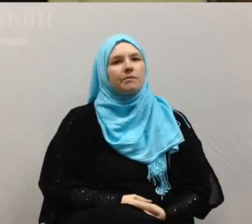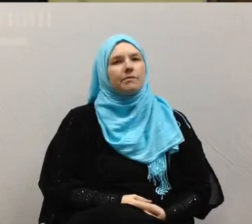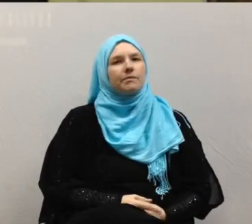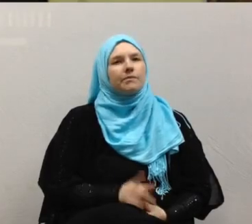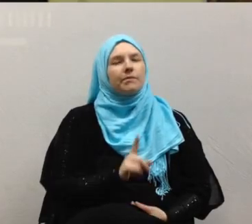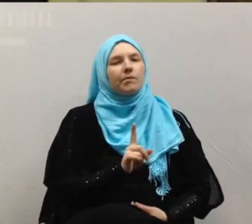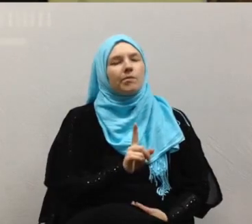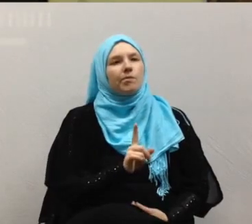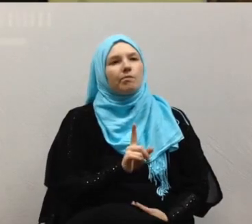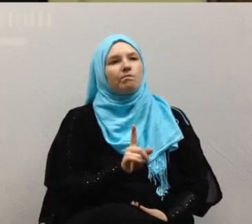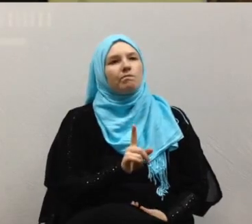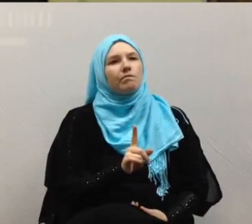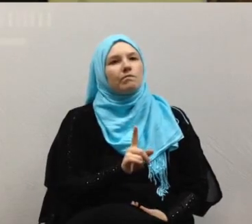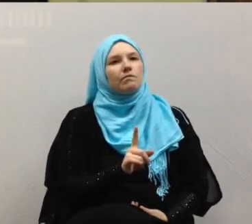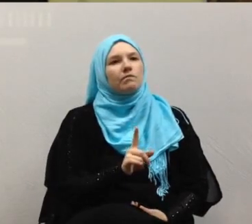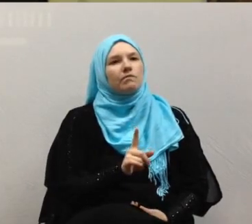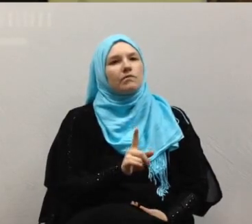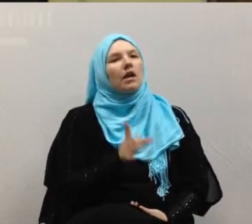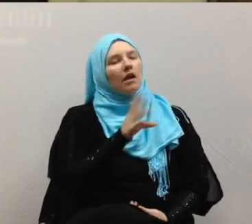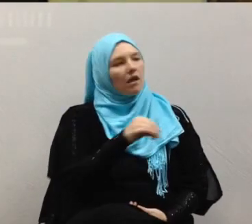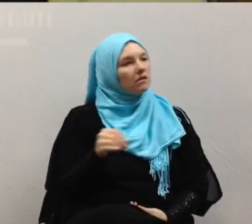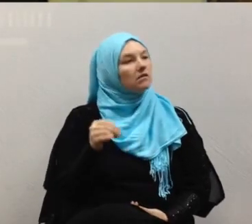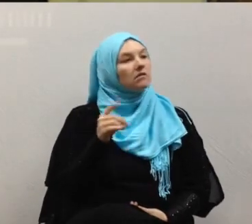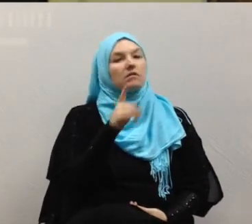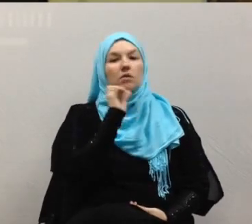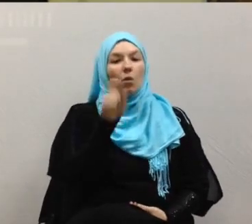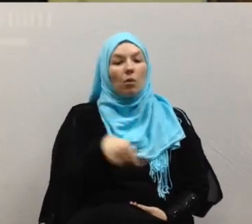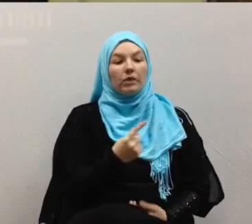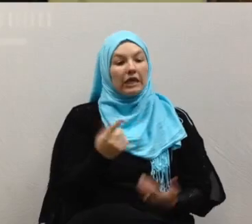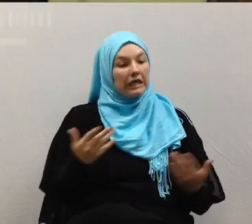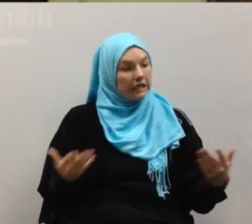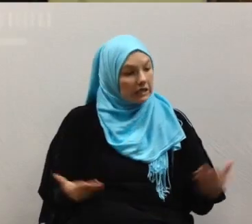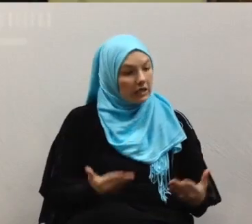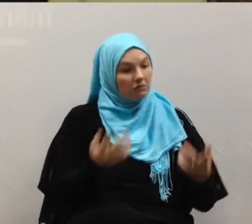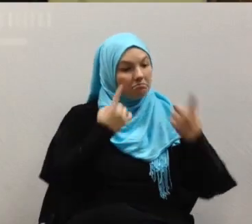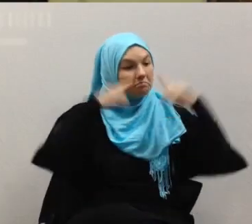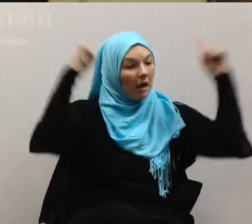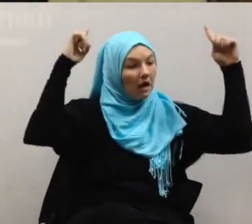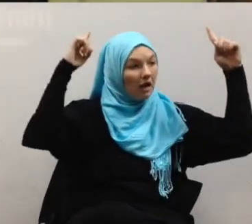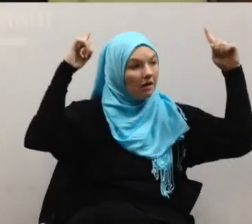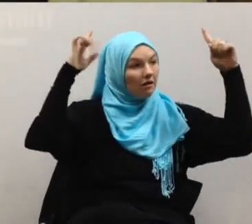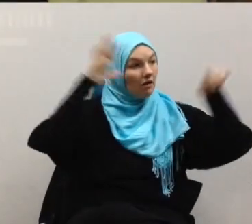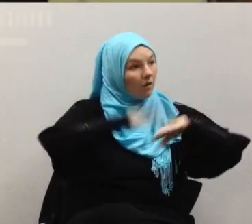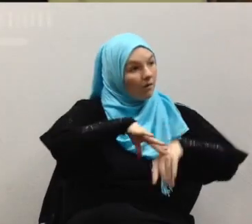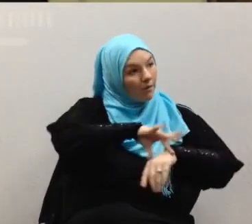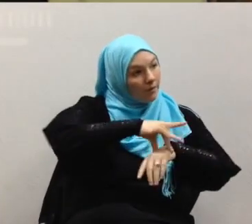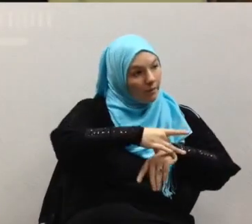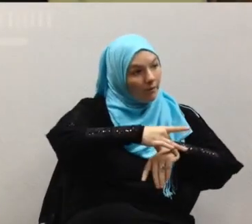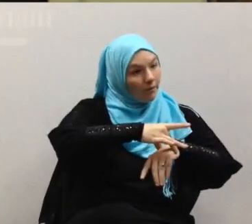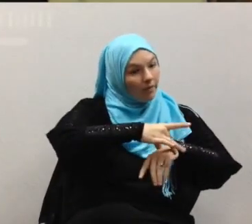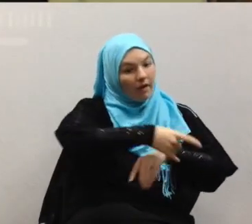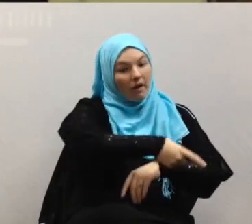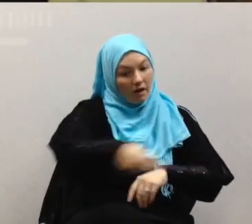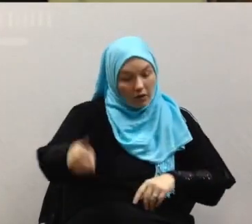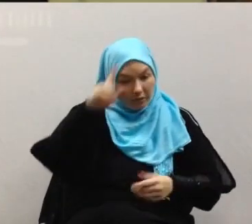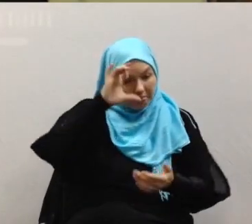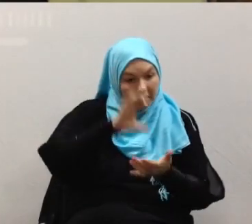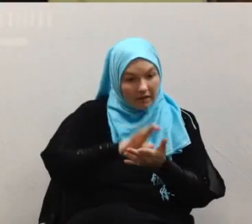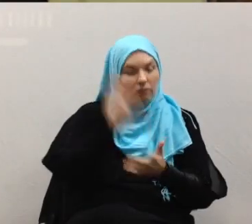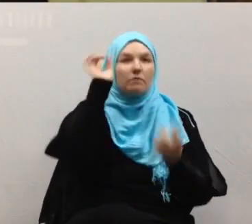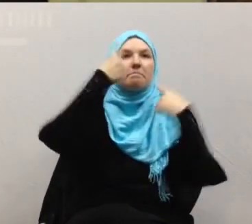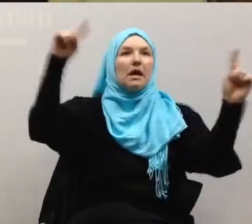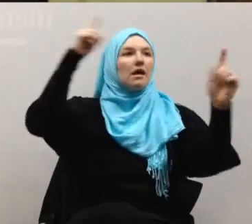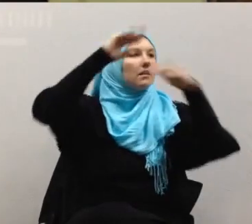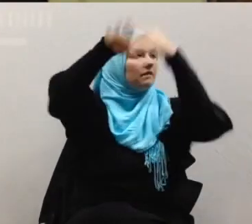What a great win that you are both victorious, you are not shaken,